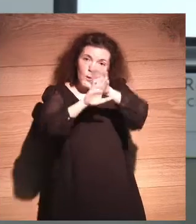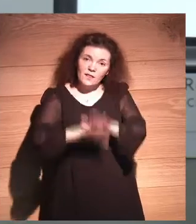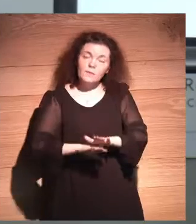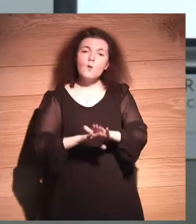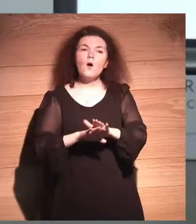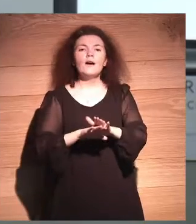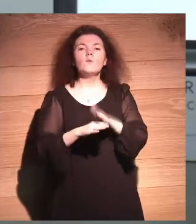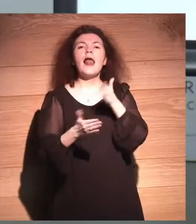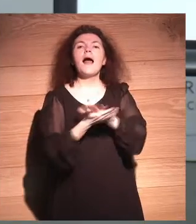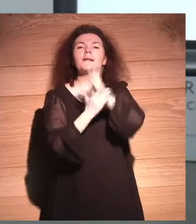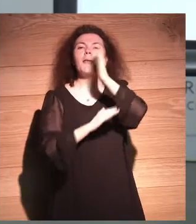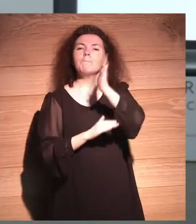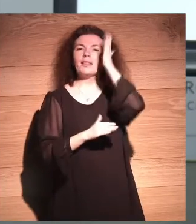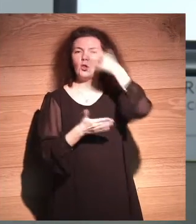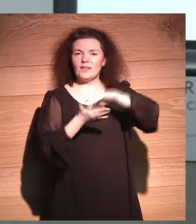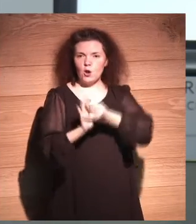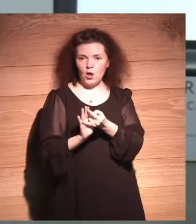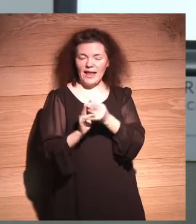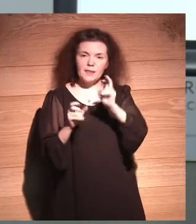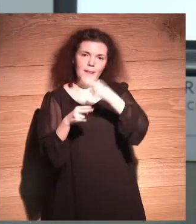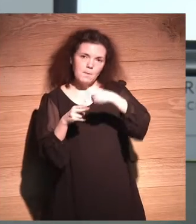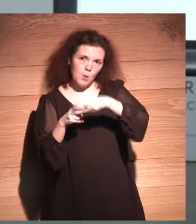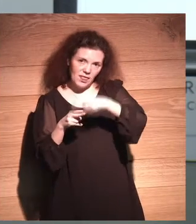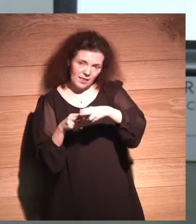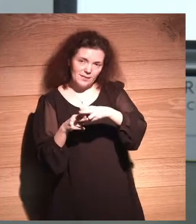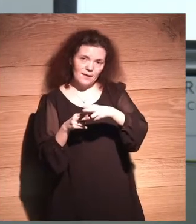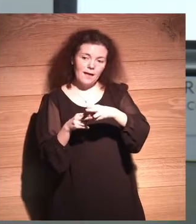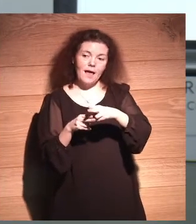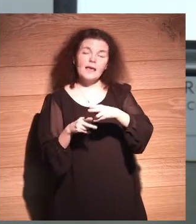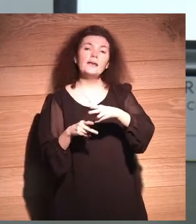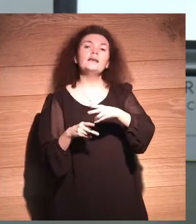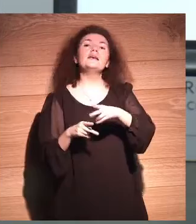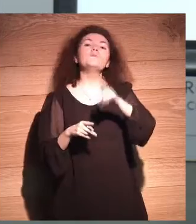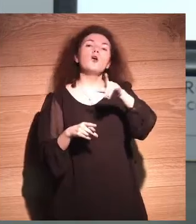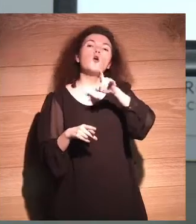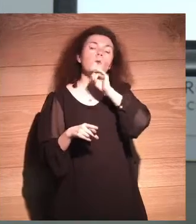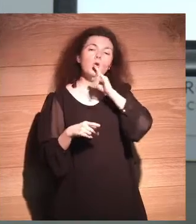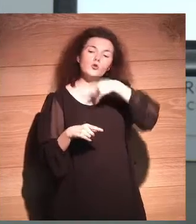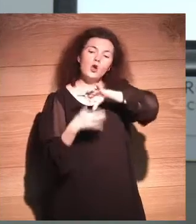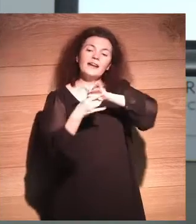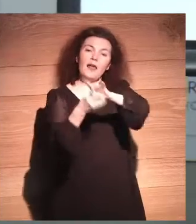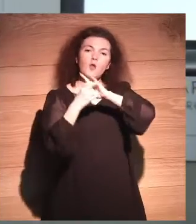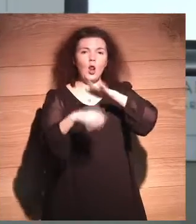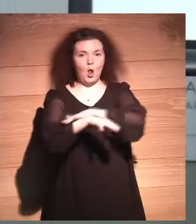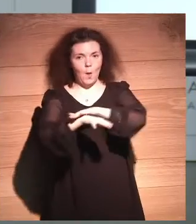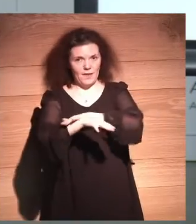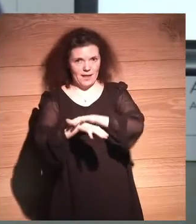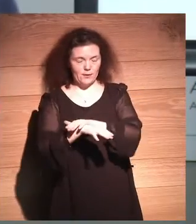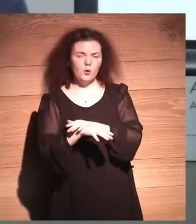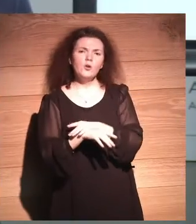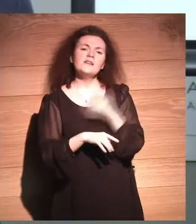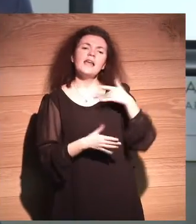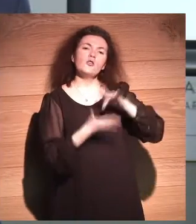important that we closed this program talking about the impact of technology on politics and on the way that we relate to